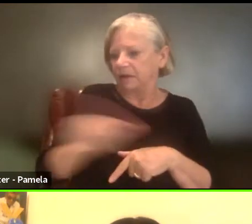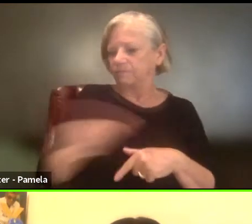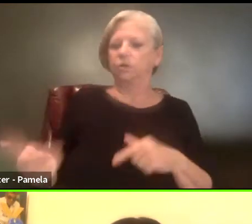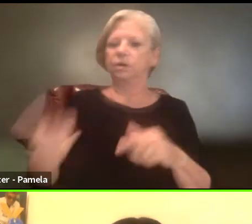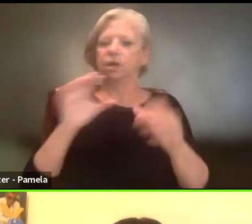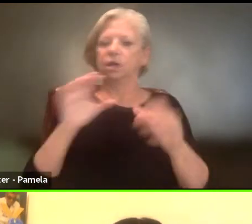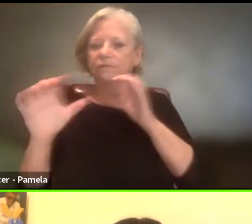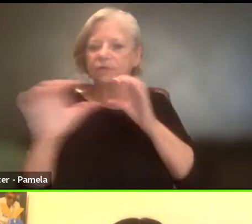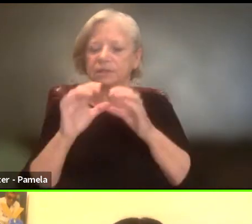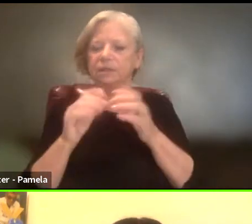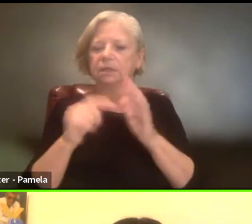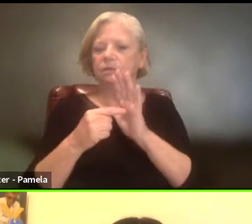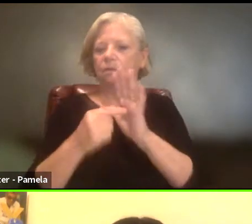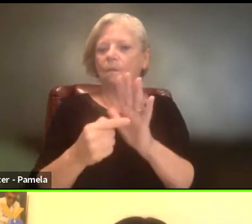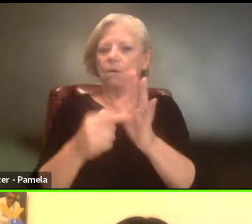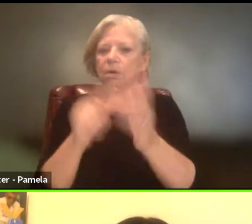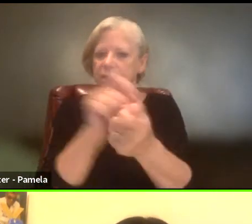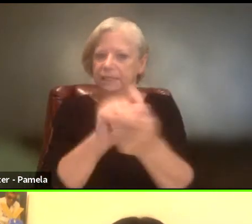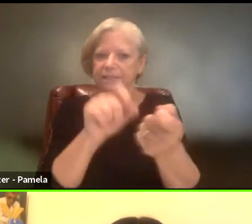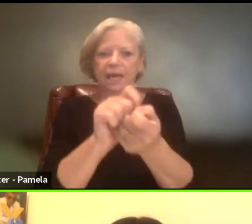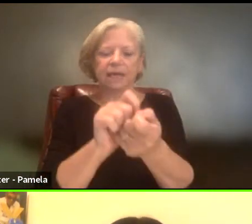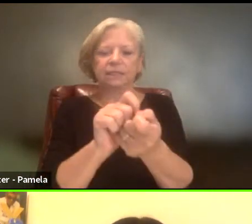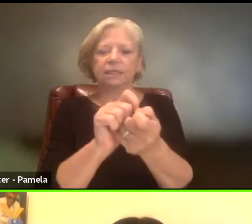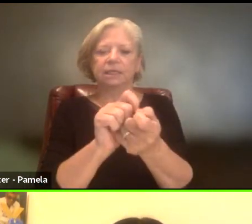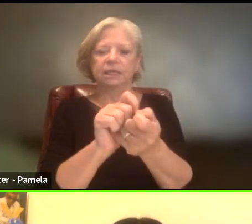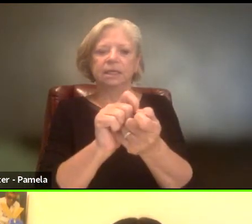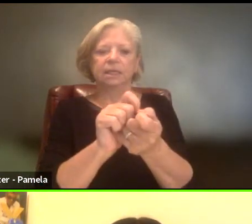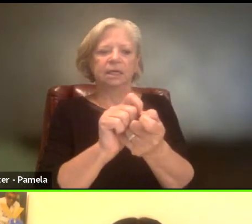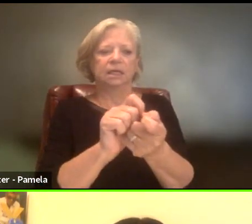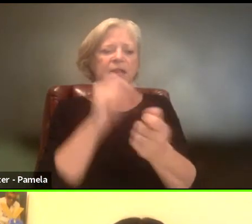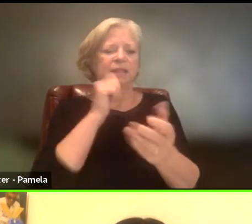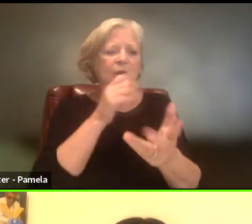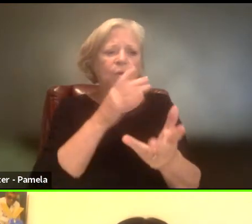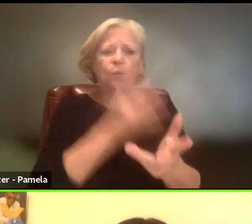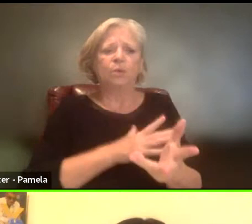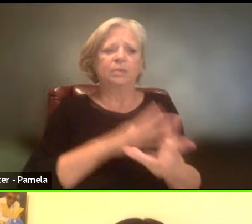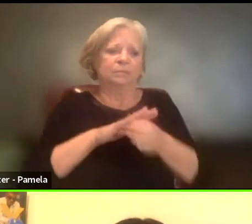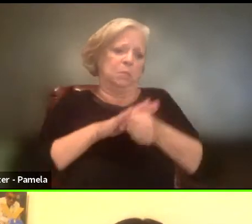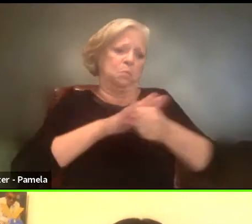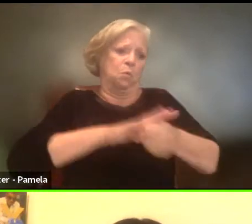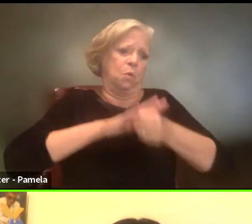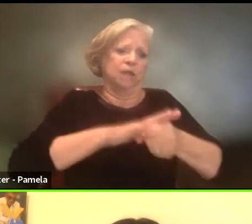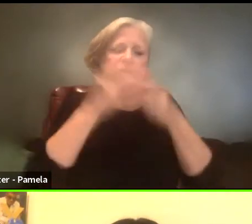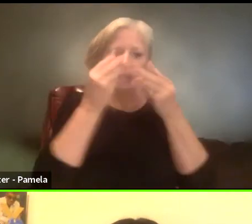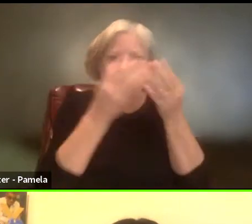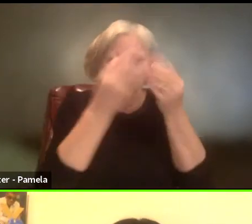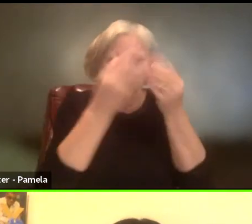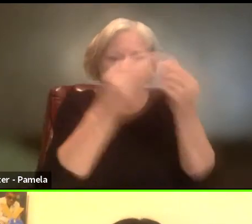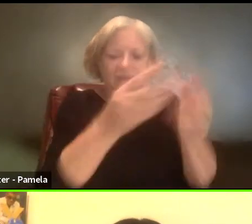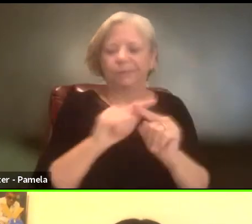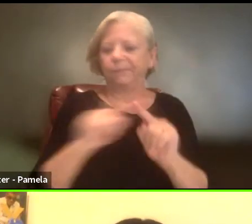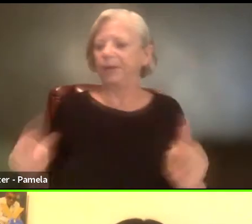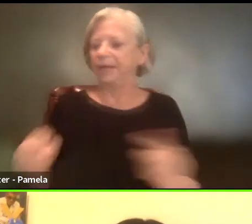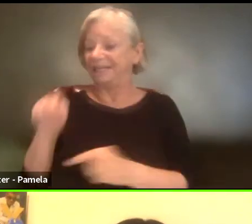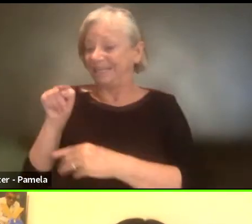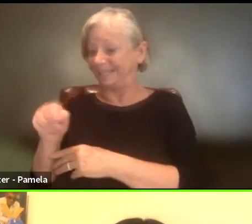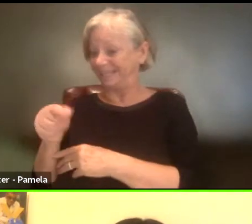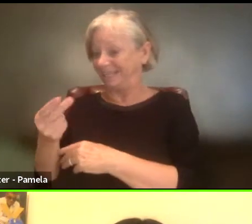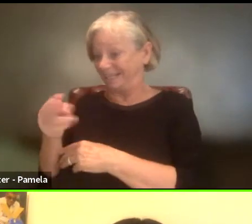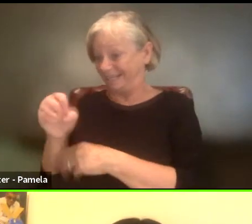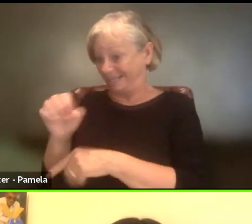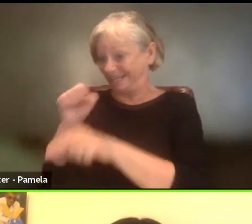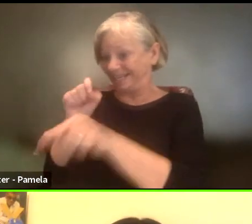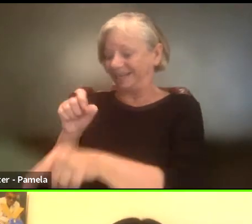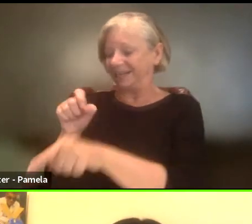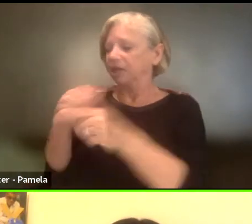really pinpoint the things that she's saying, because she bombards us with so much information. So I like the way that he's addressing it. I think this video is a